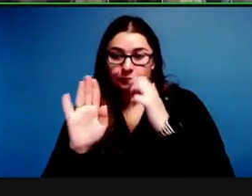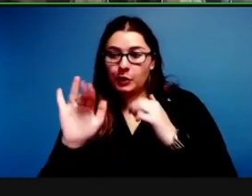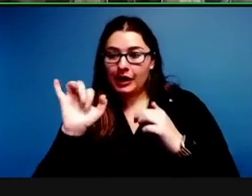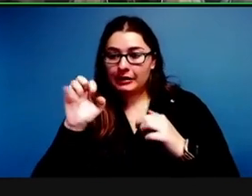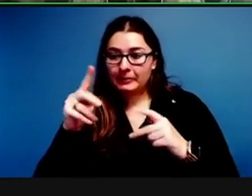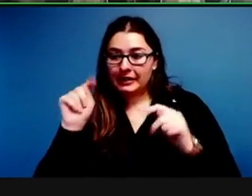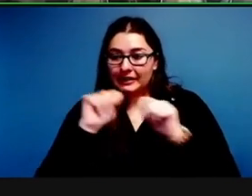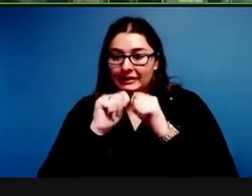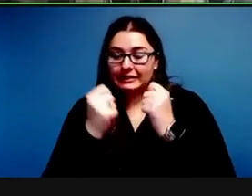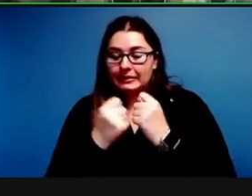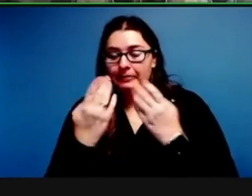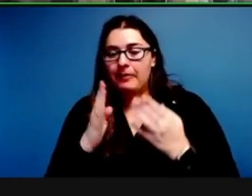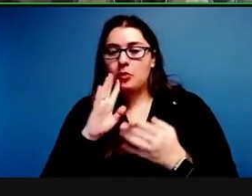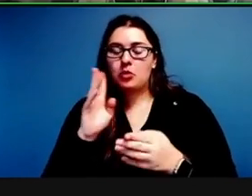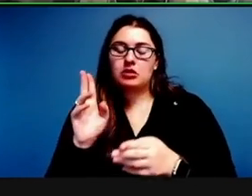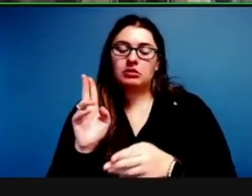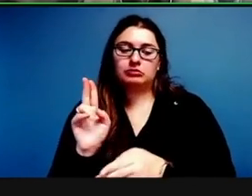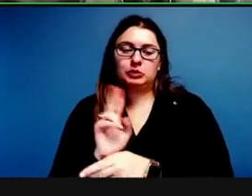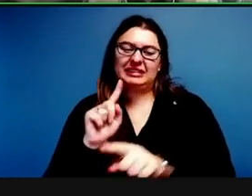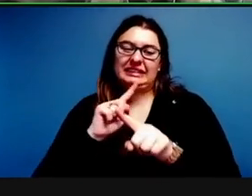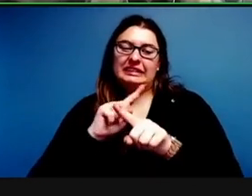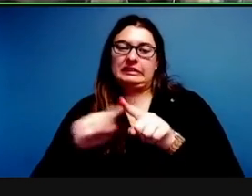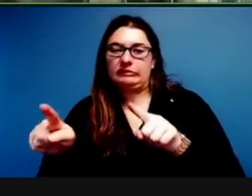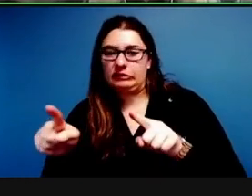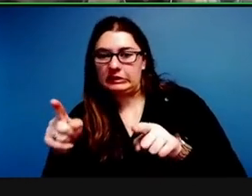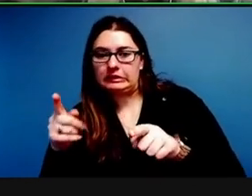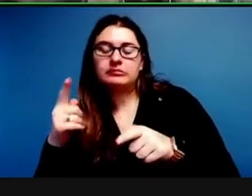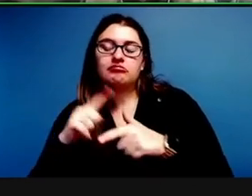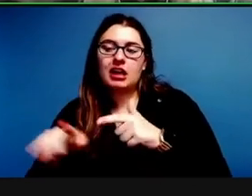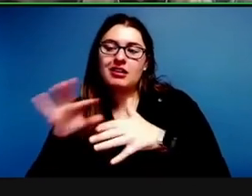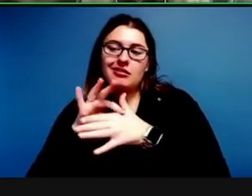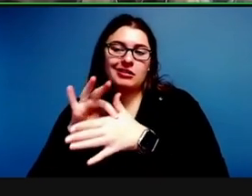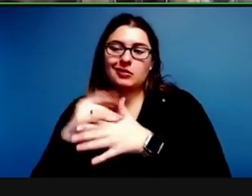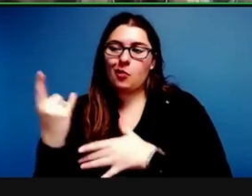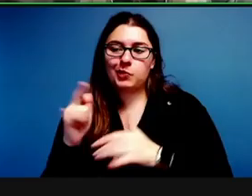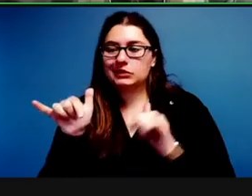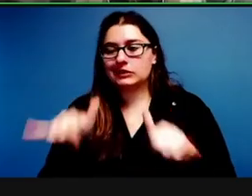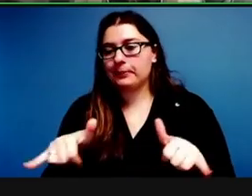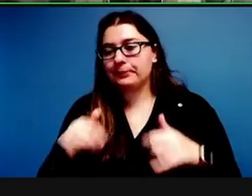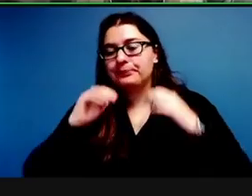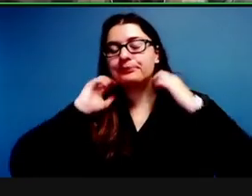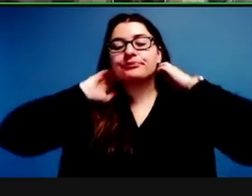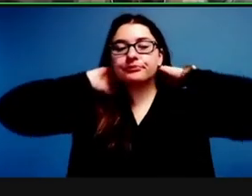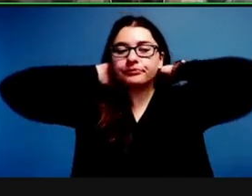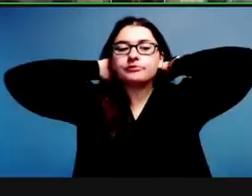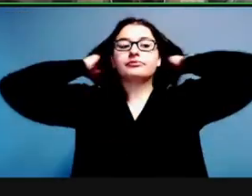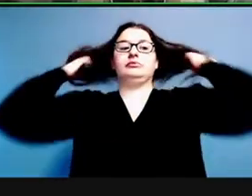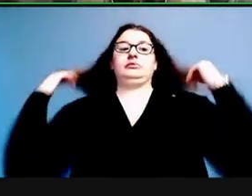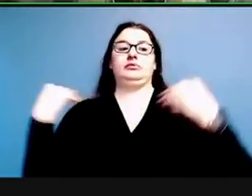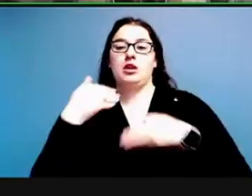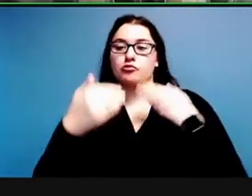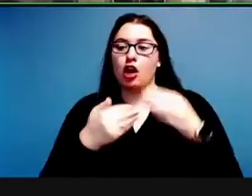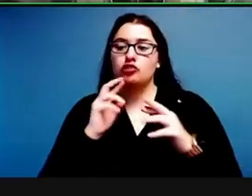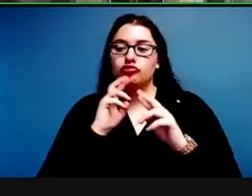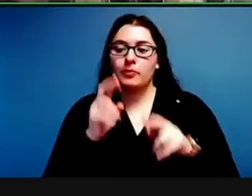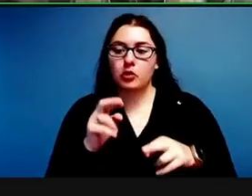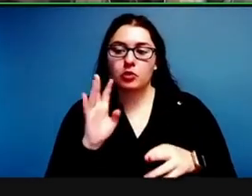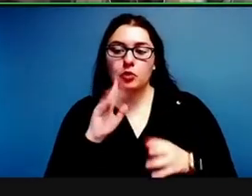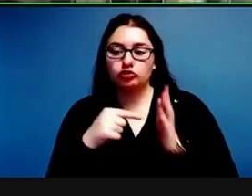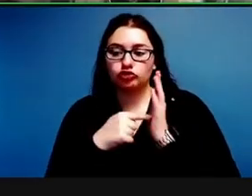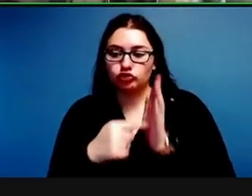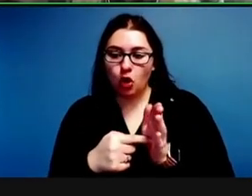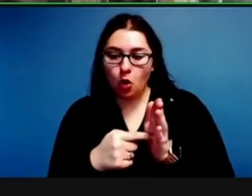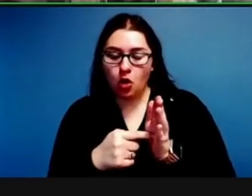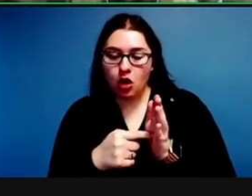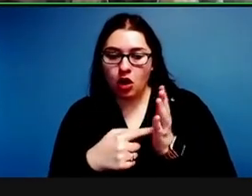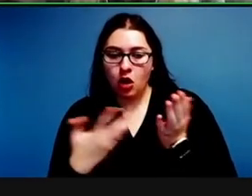team might use a different format, but the content will always be the same. The progress report is going to show what